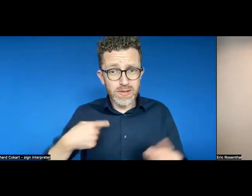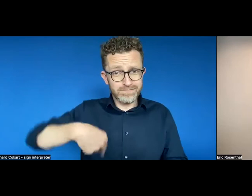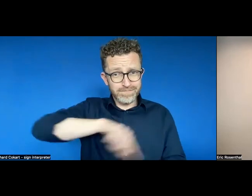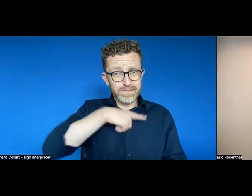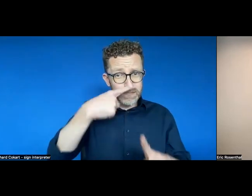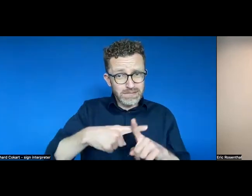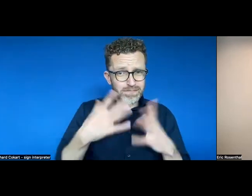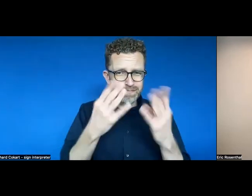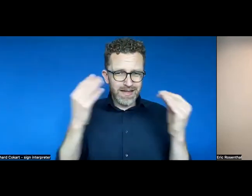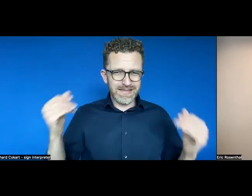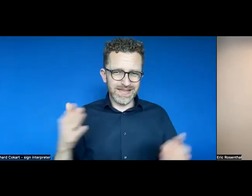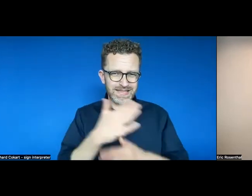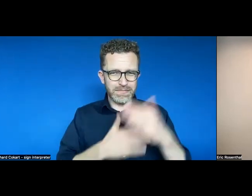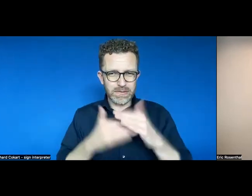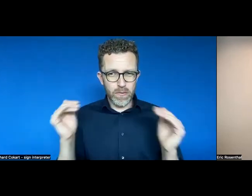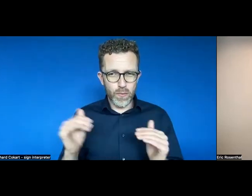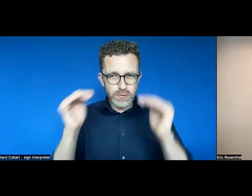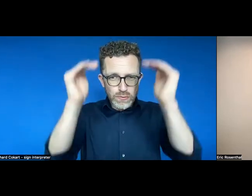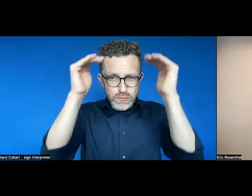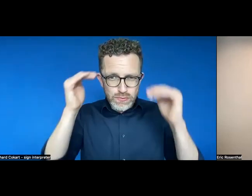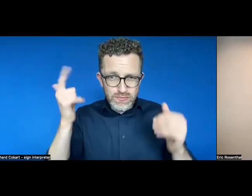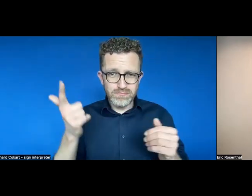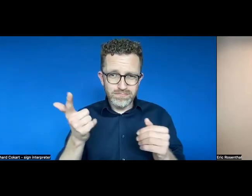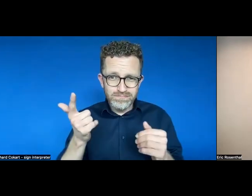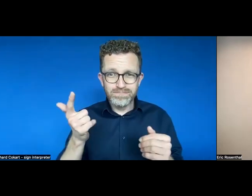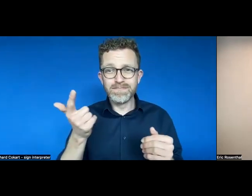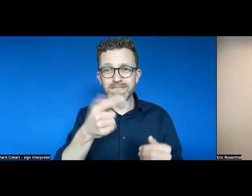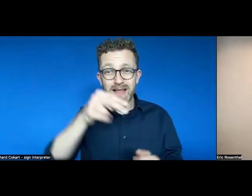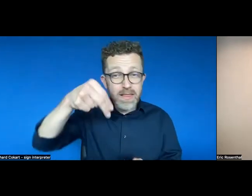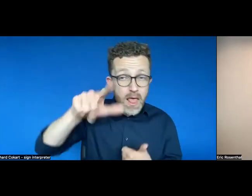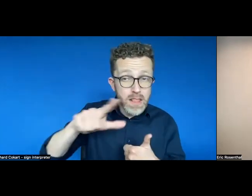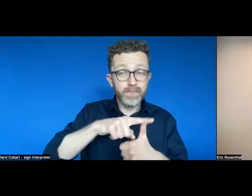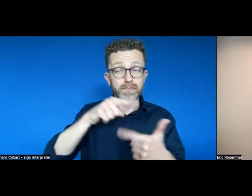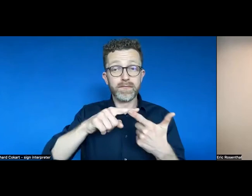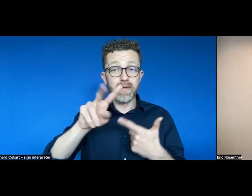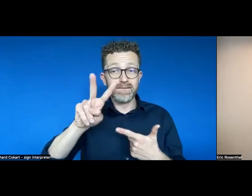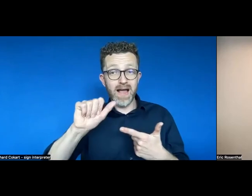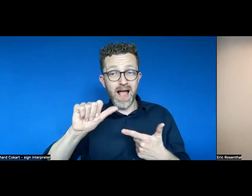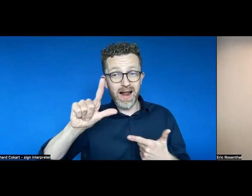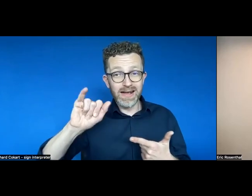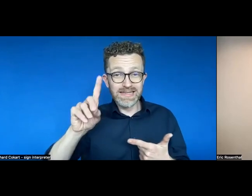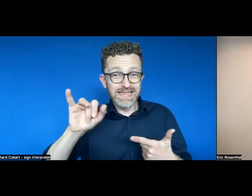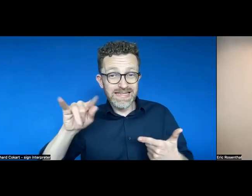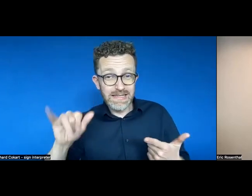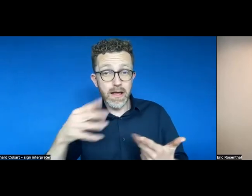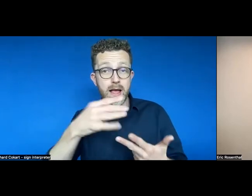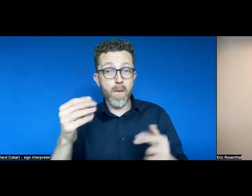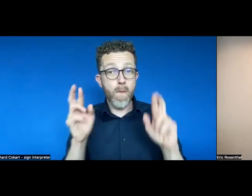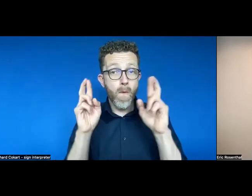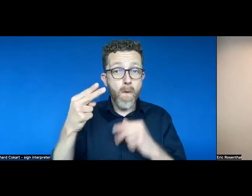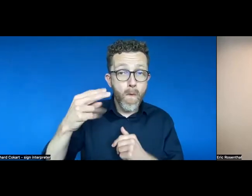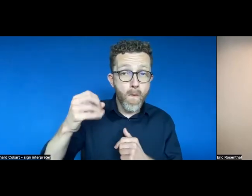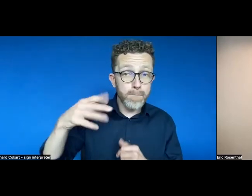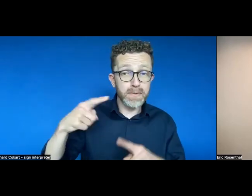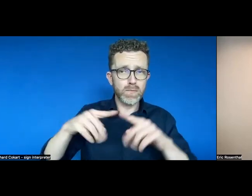our support of Ukraine, our political support comes because we're fighting for democracy and human rights in Ukraine. Well,